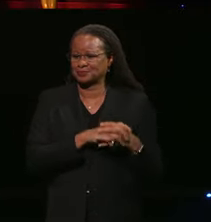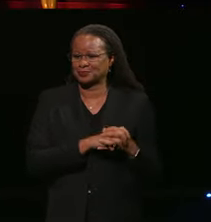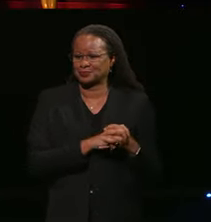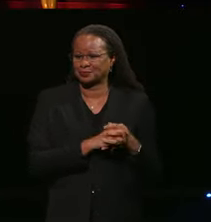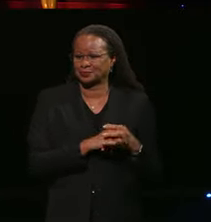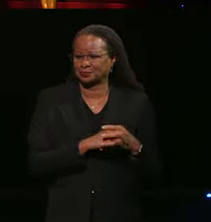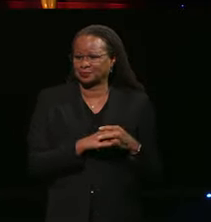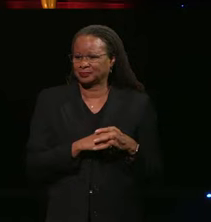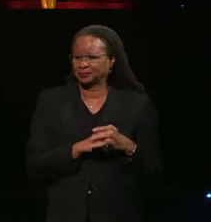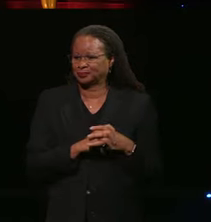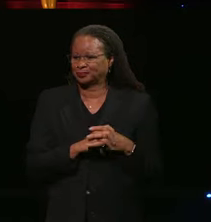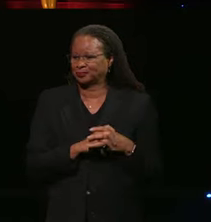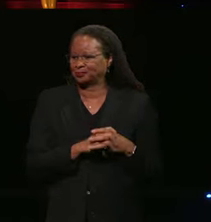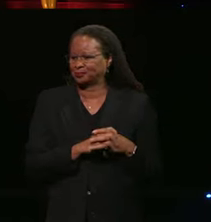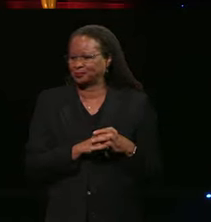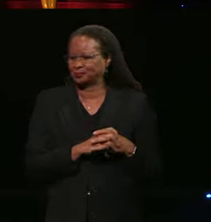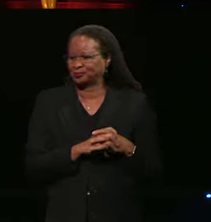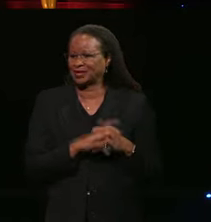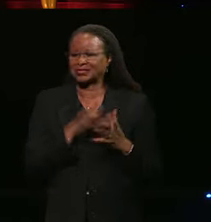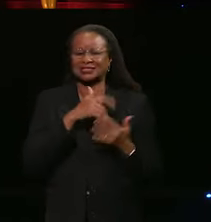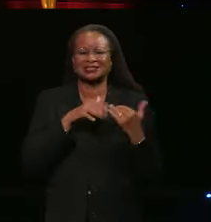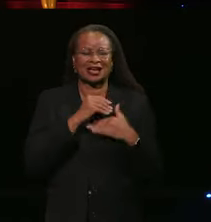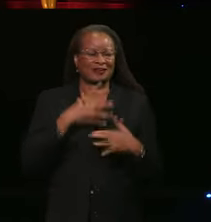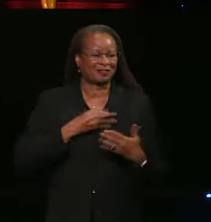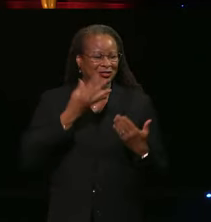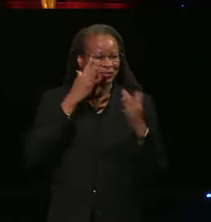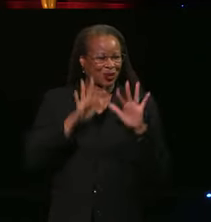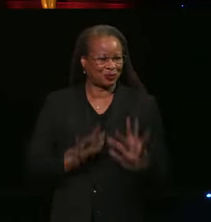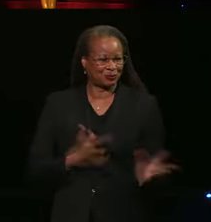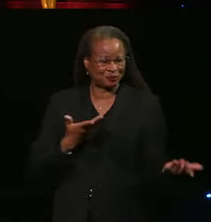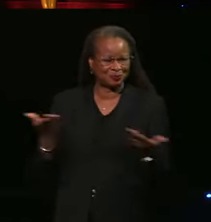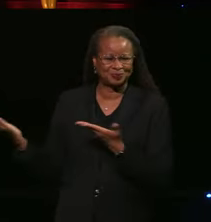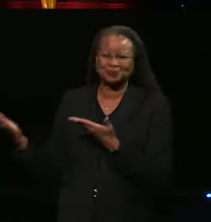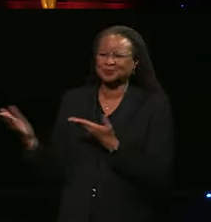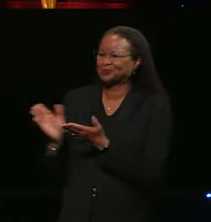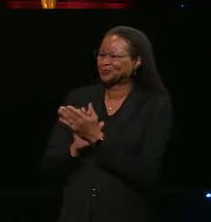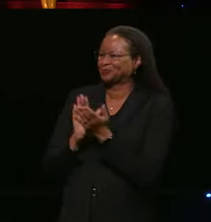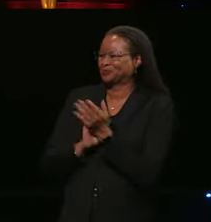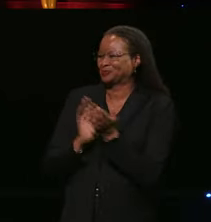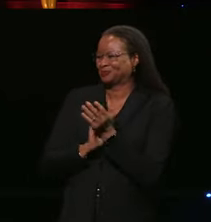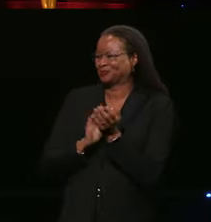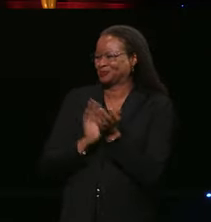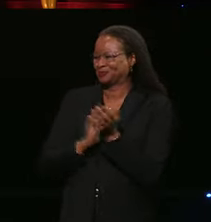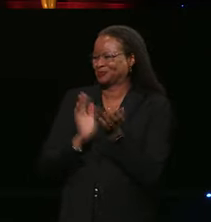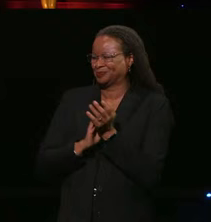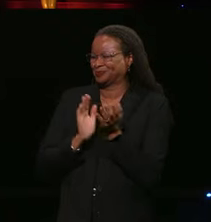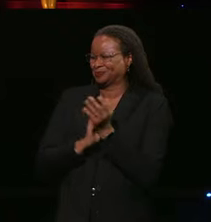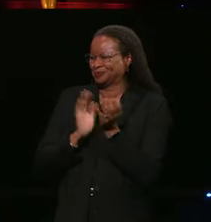All right, everybody. Society of the Snow. Thank you.